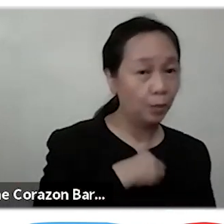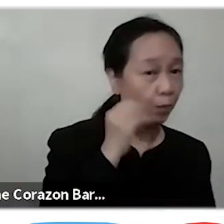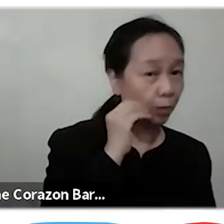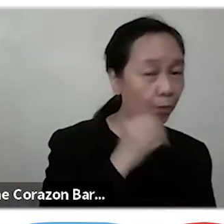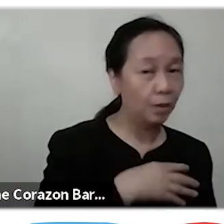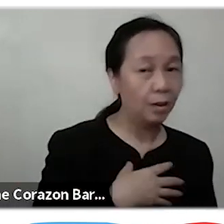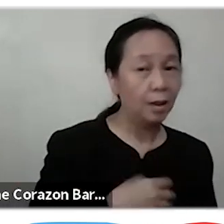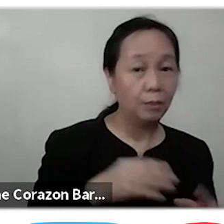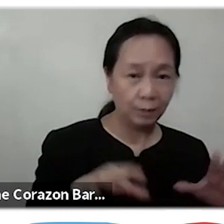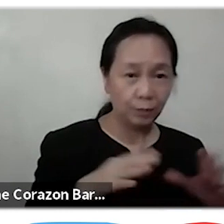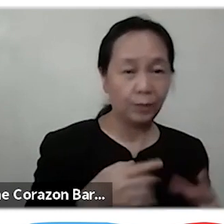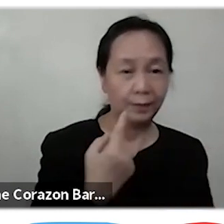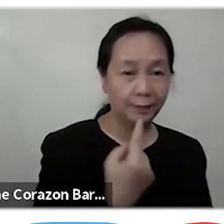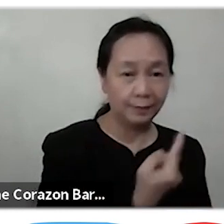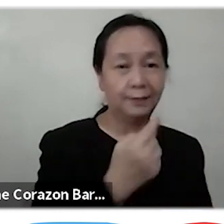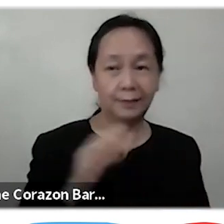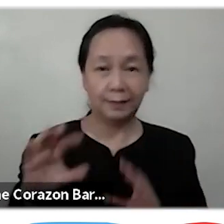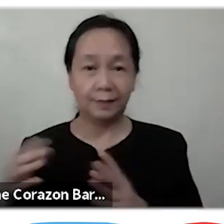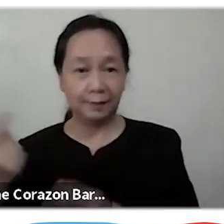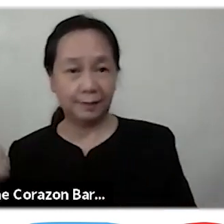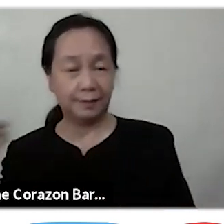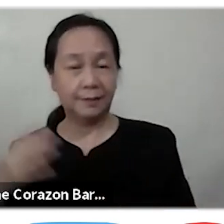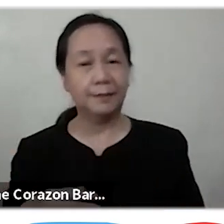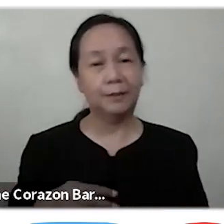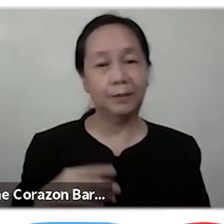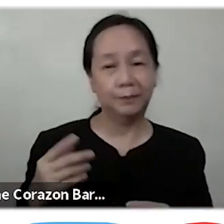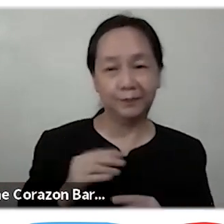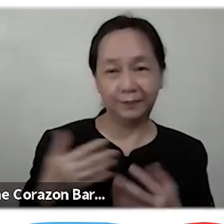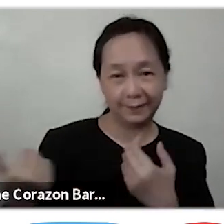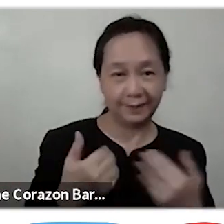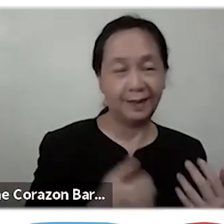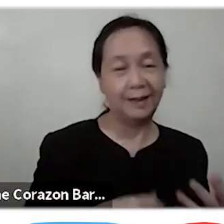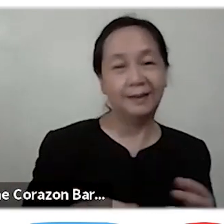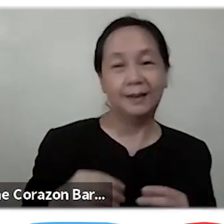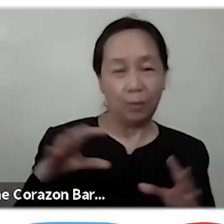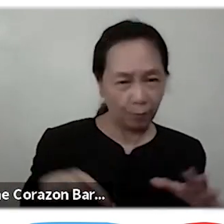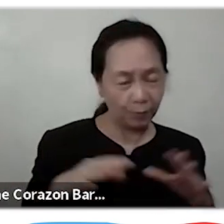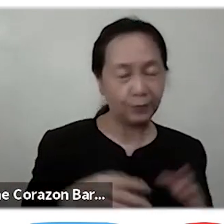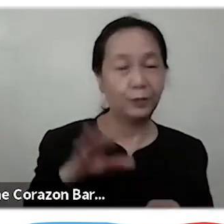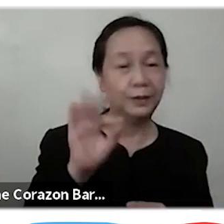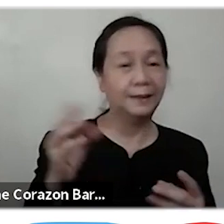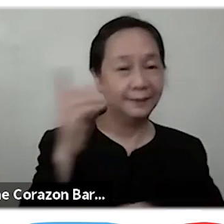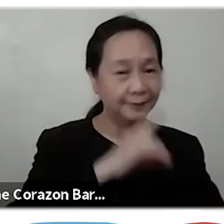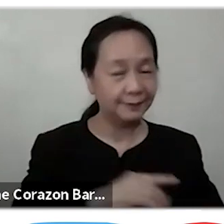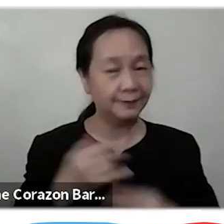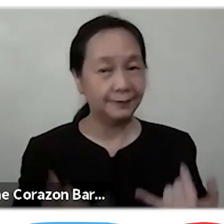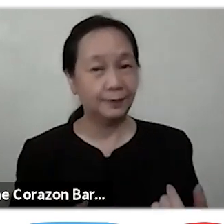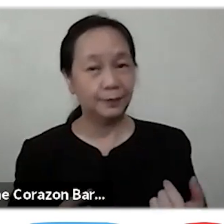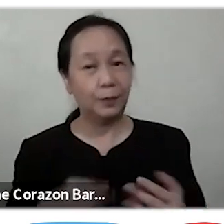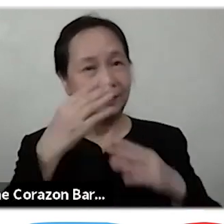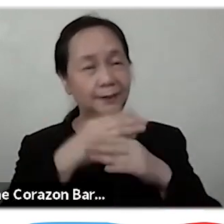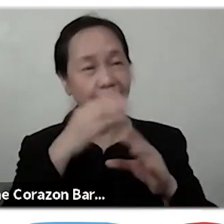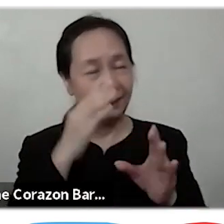walked as a digital project for ourselves. We walked for 9 days and we created animation video